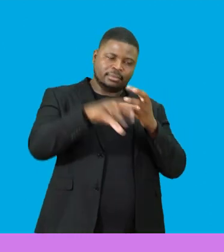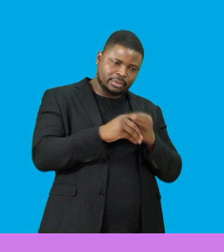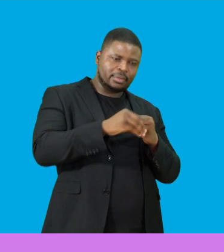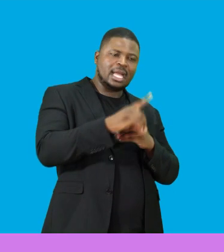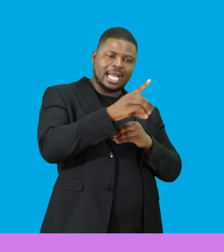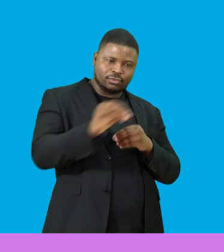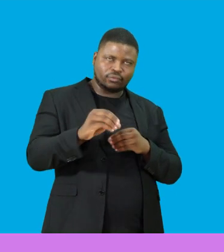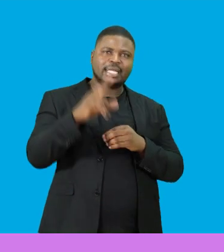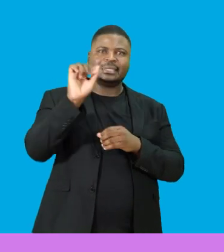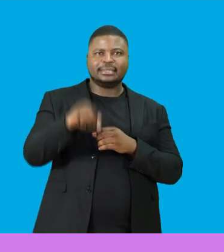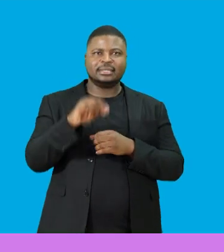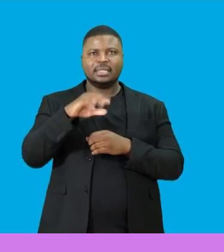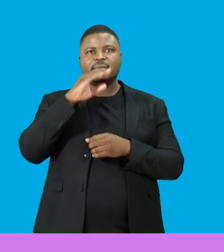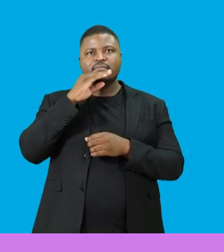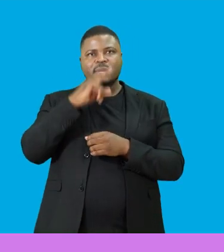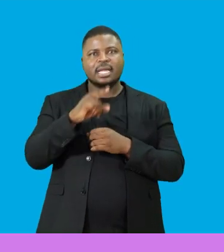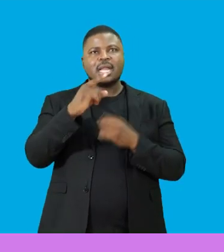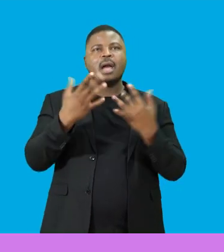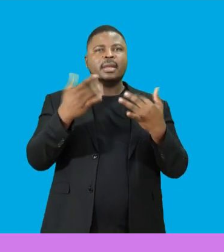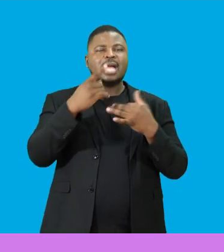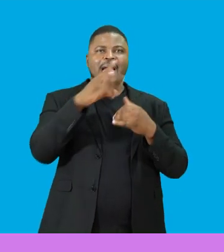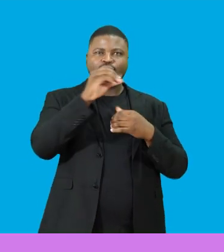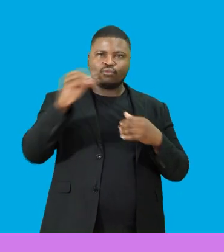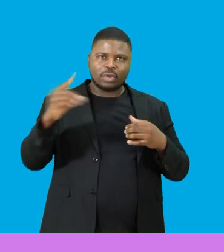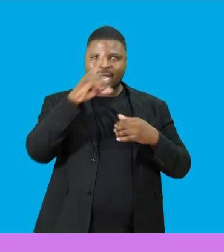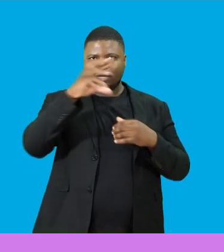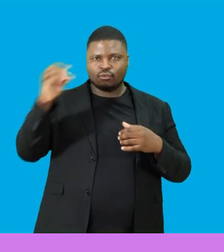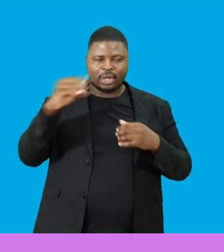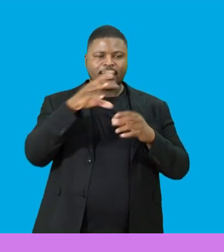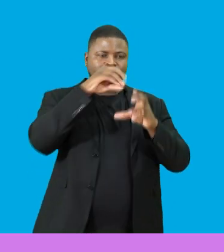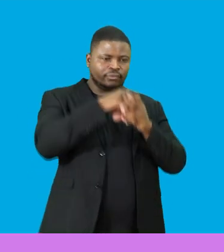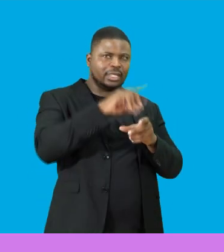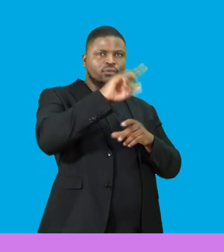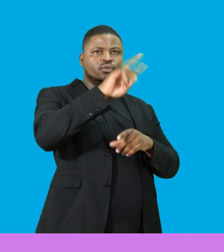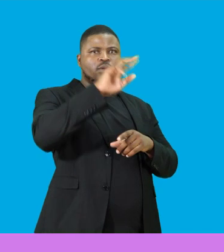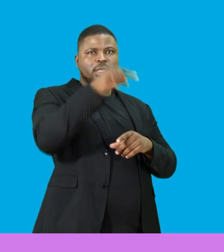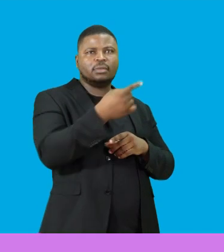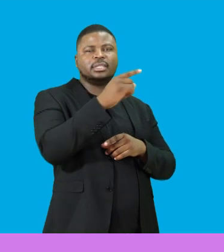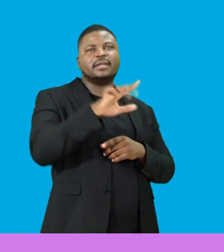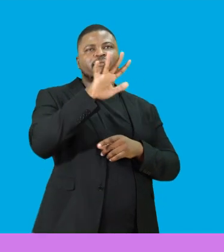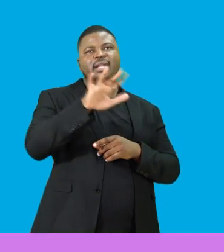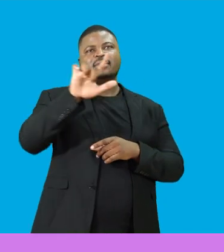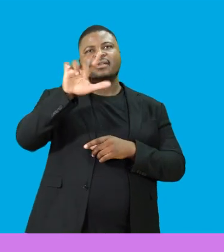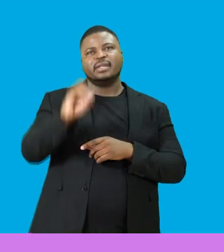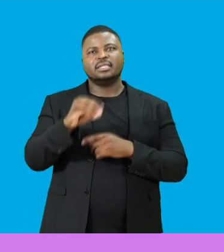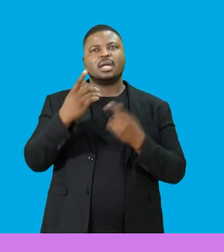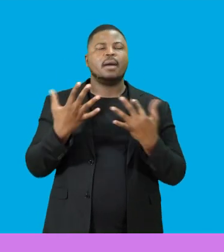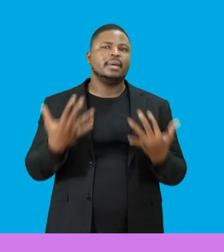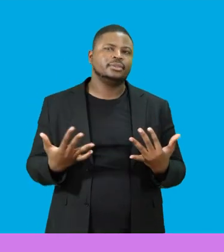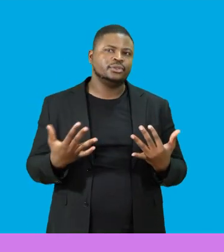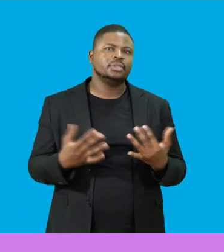in 2,500? It means you will say 2,500 divided by 100.